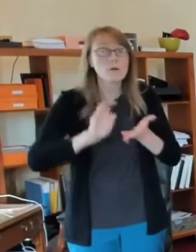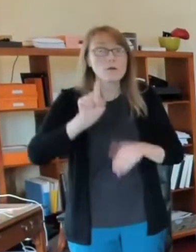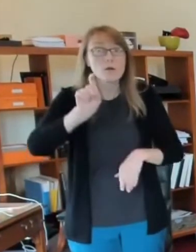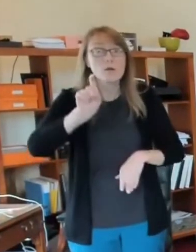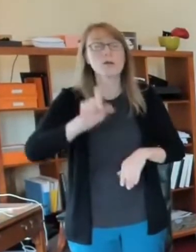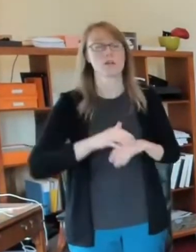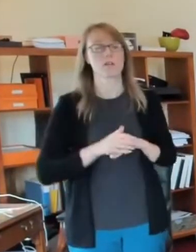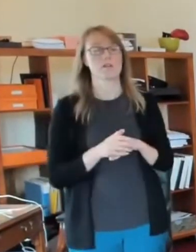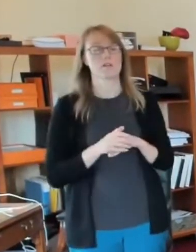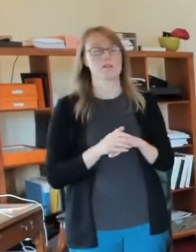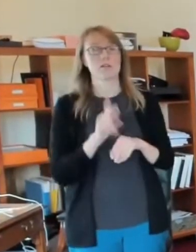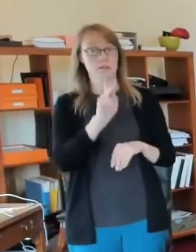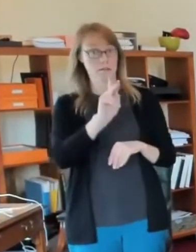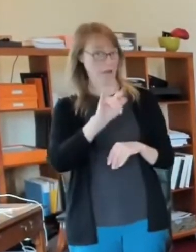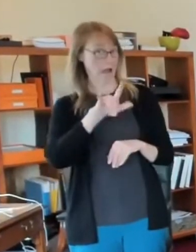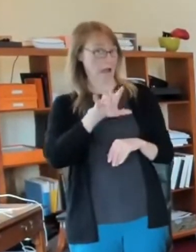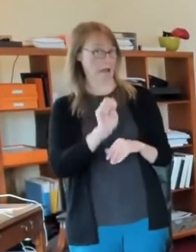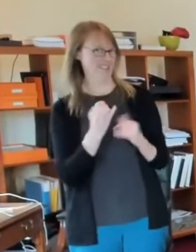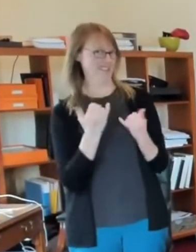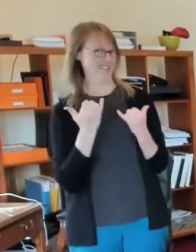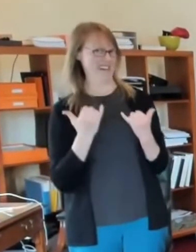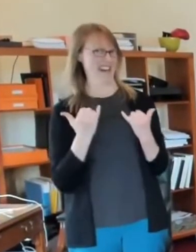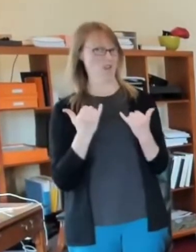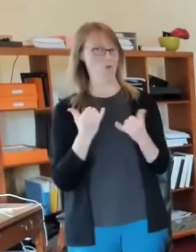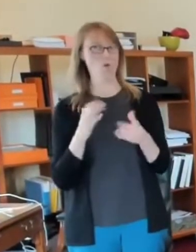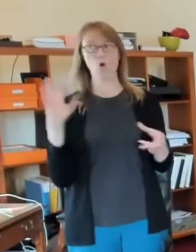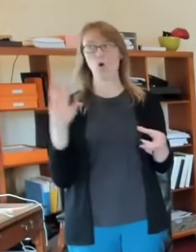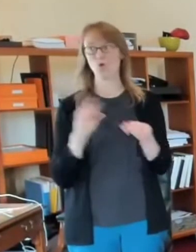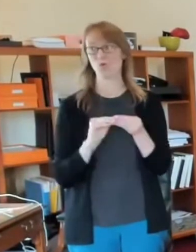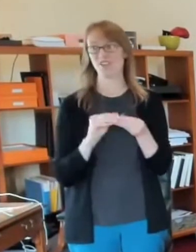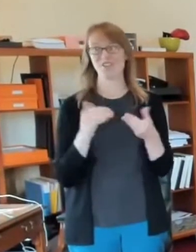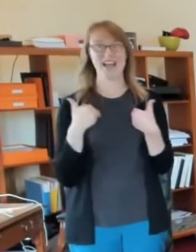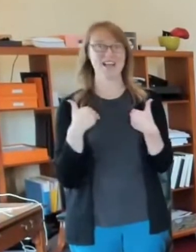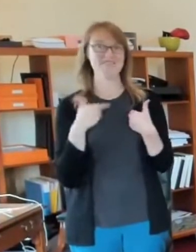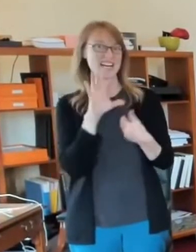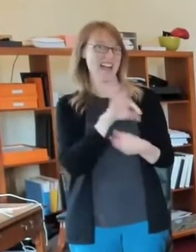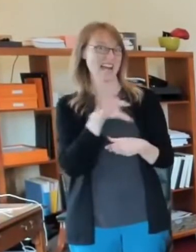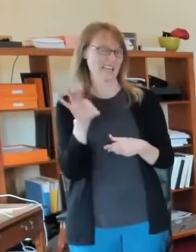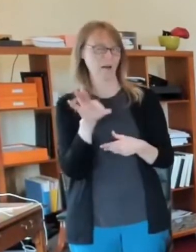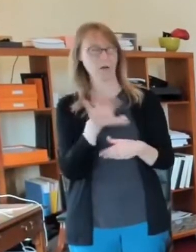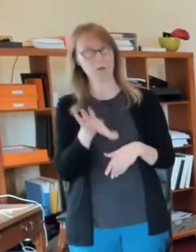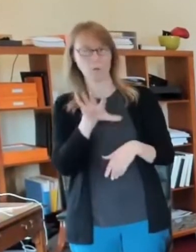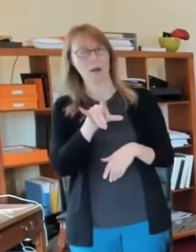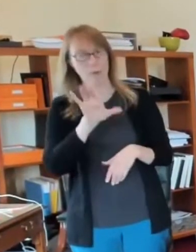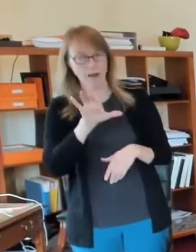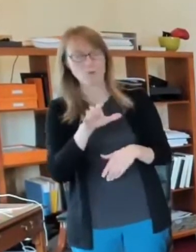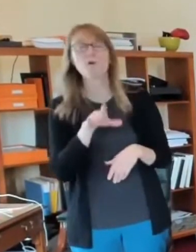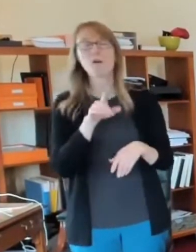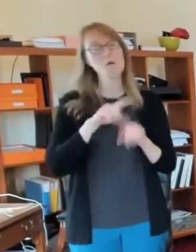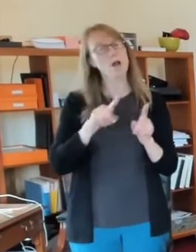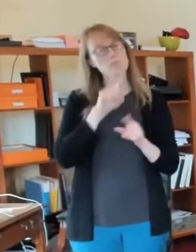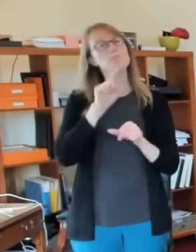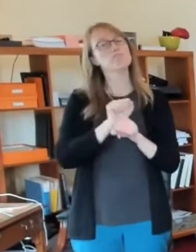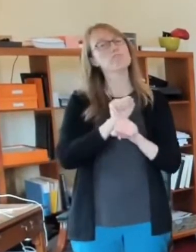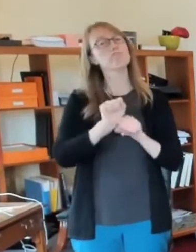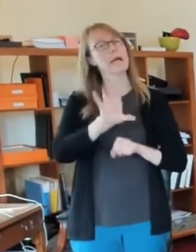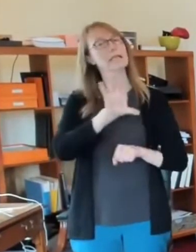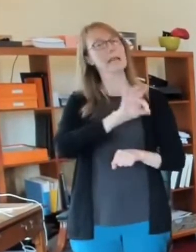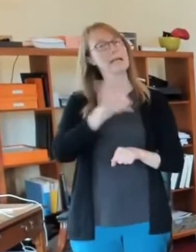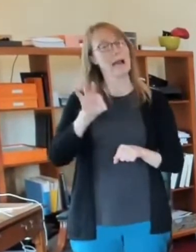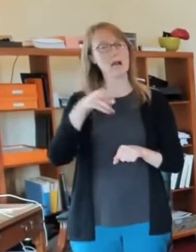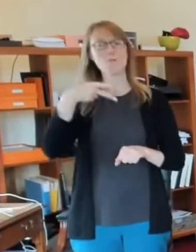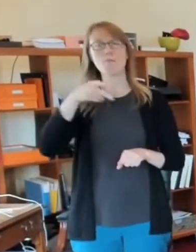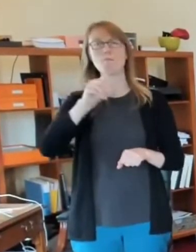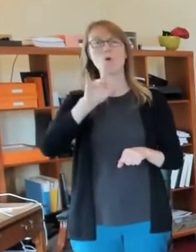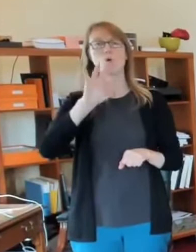are now 99, let's just call it 100, but there's 99 polling places in the city of St.